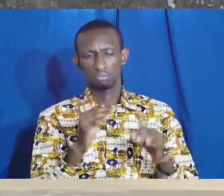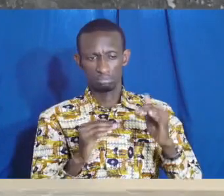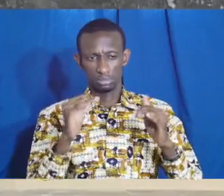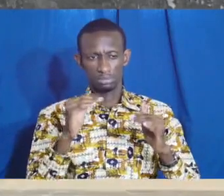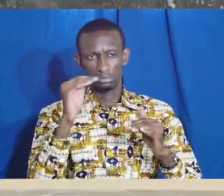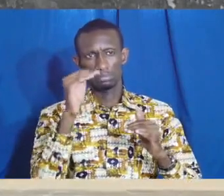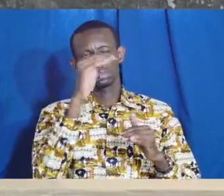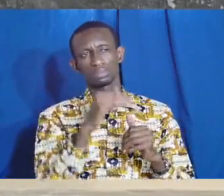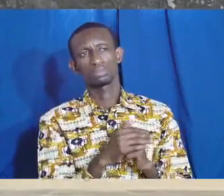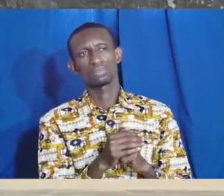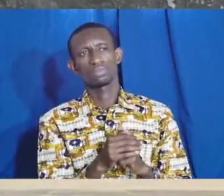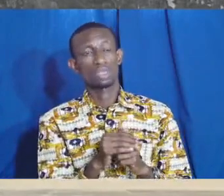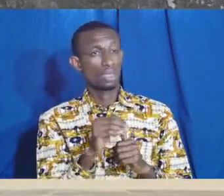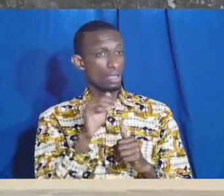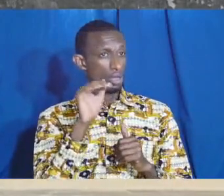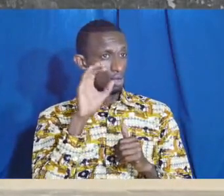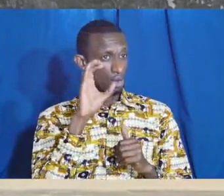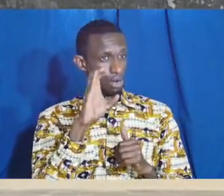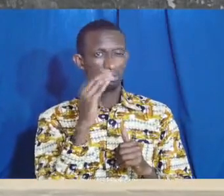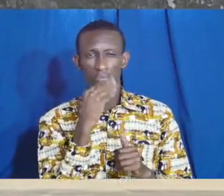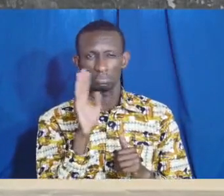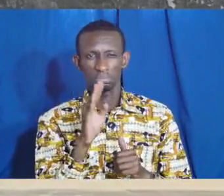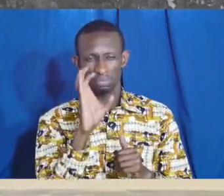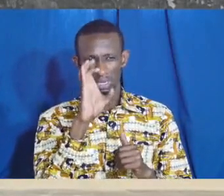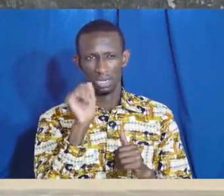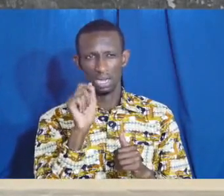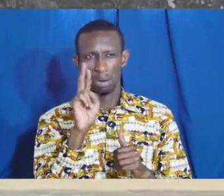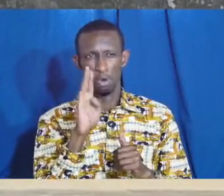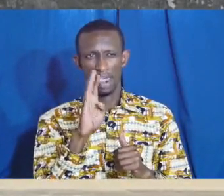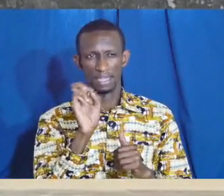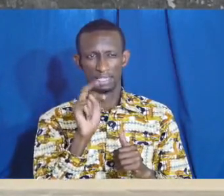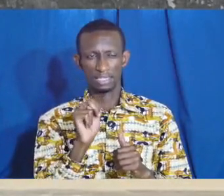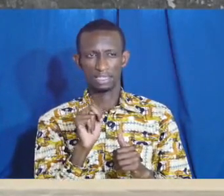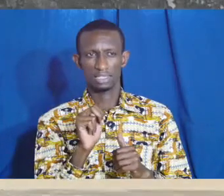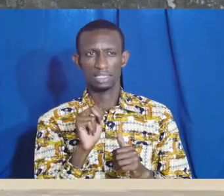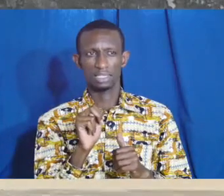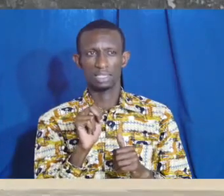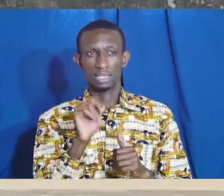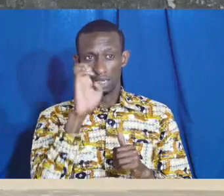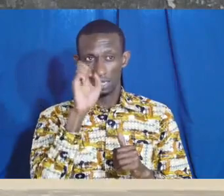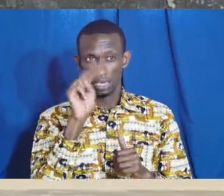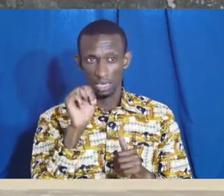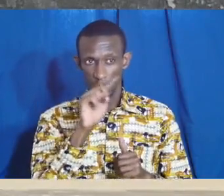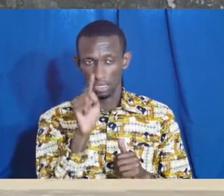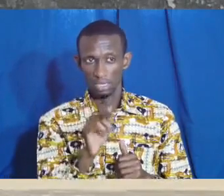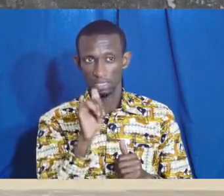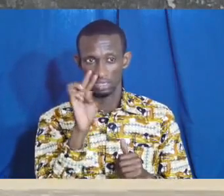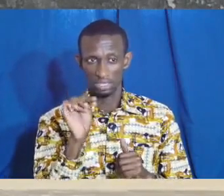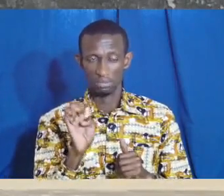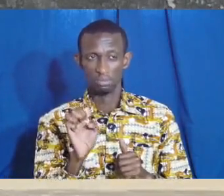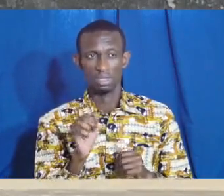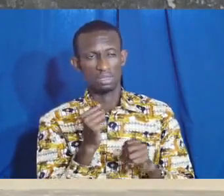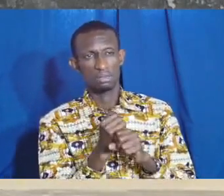carbohydrate enzymes, they normally work in a neutral environment or in alkaline environment. All